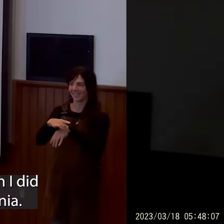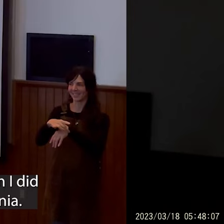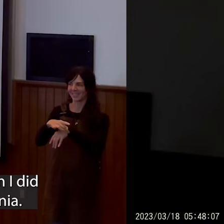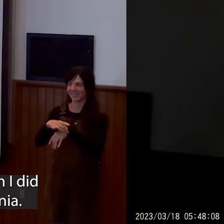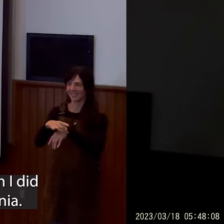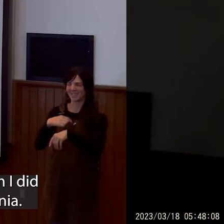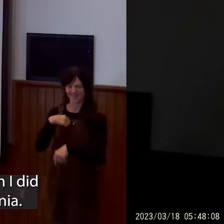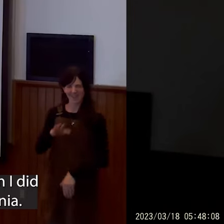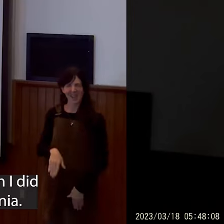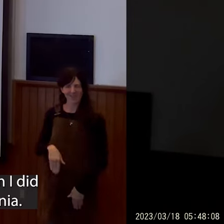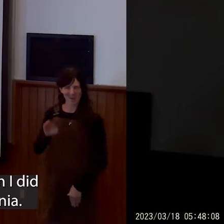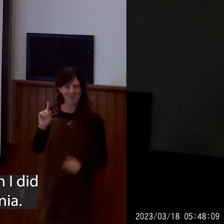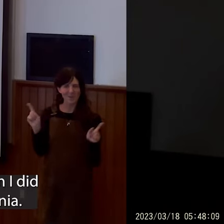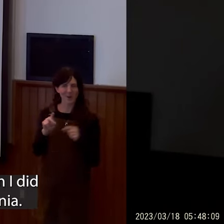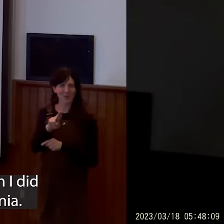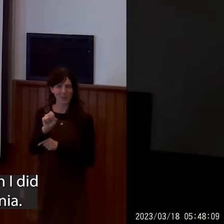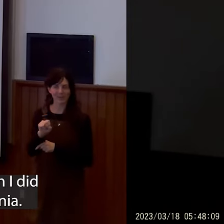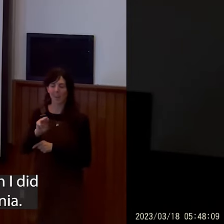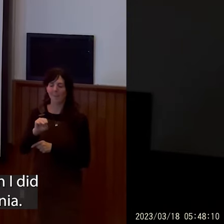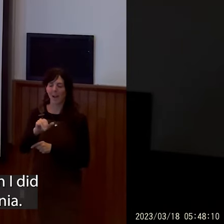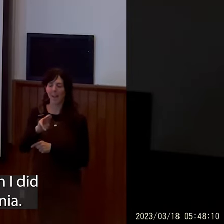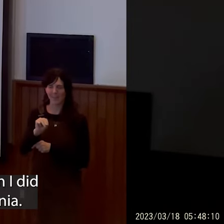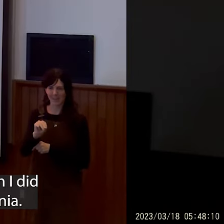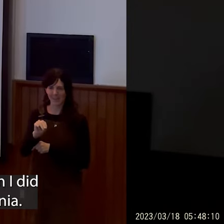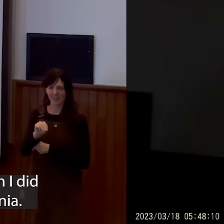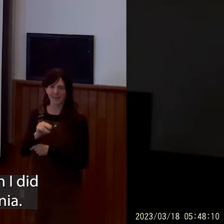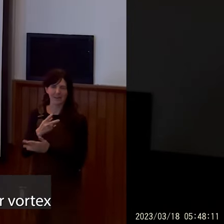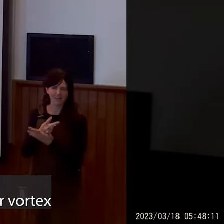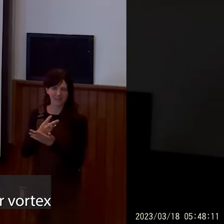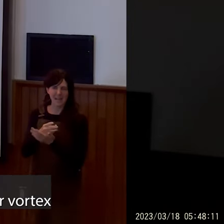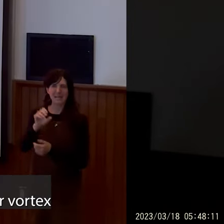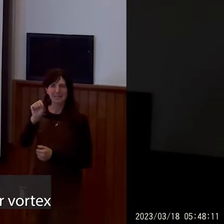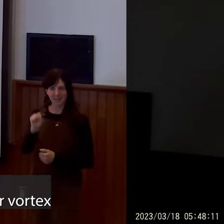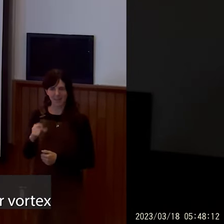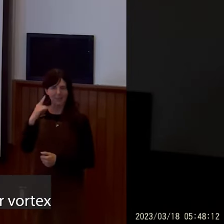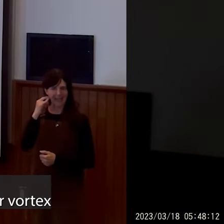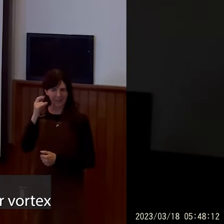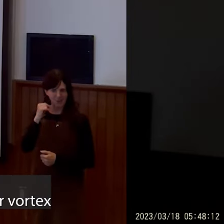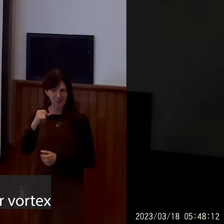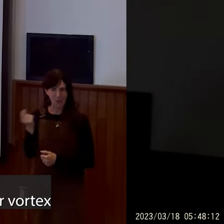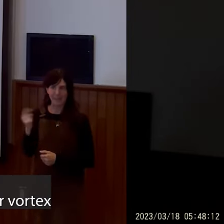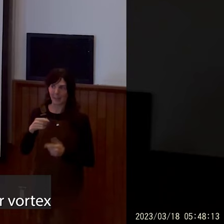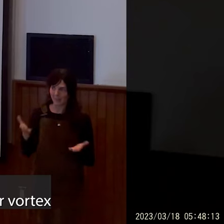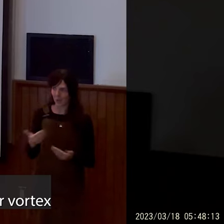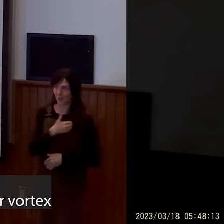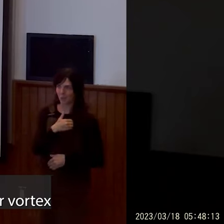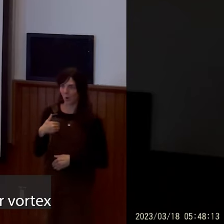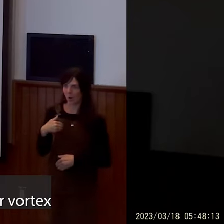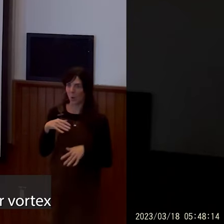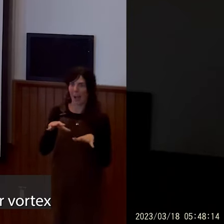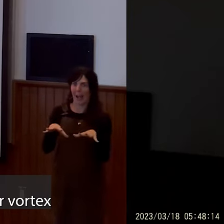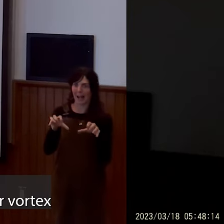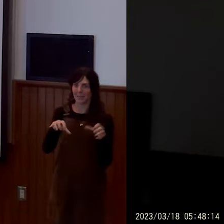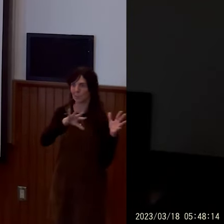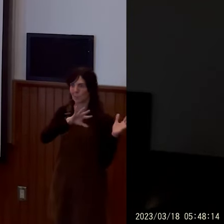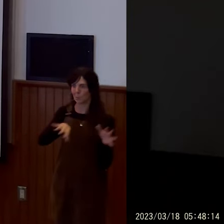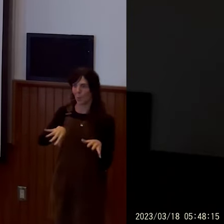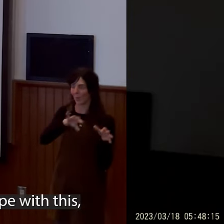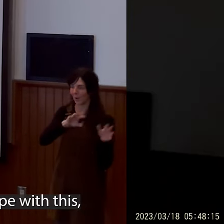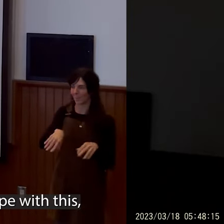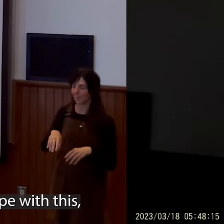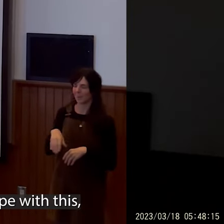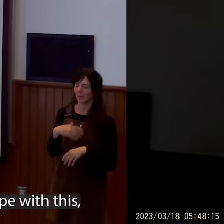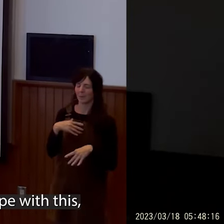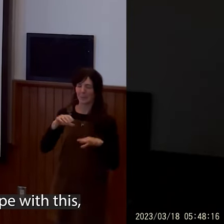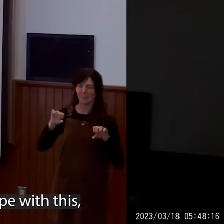Because I grew up in Miami, and then I did grad school in Southern California, and then I came here and it was an ice storm and a polar vortex.